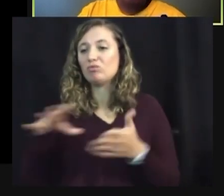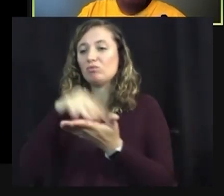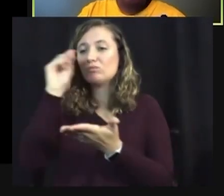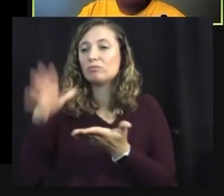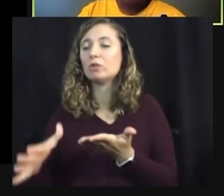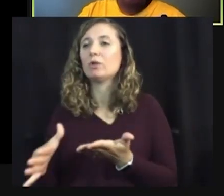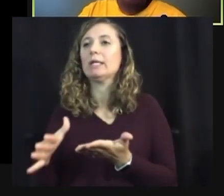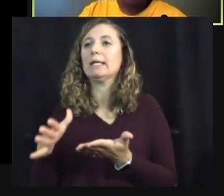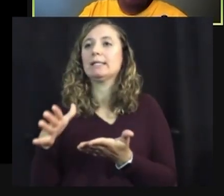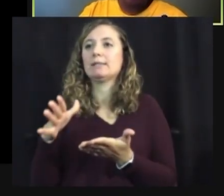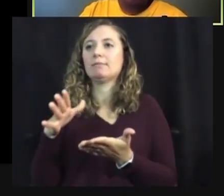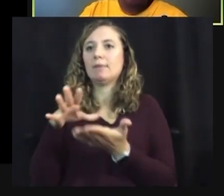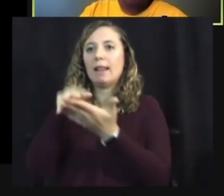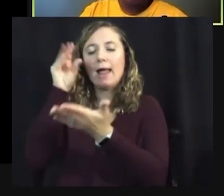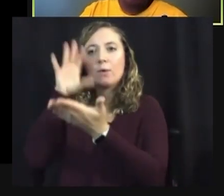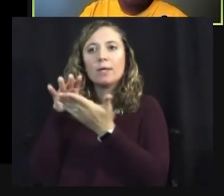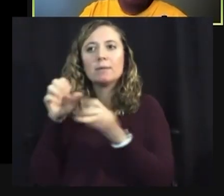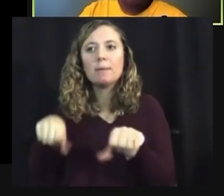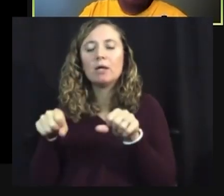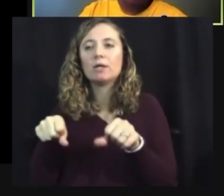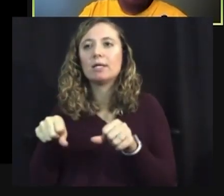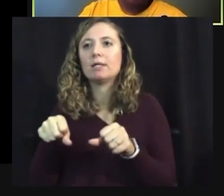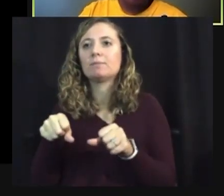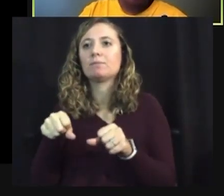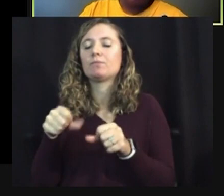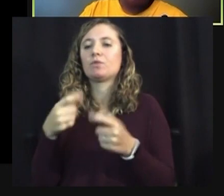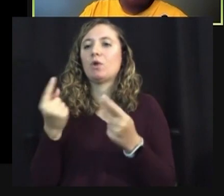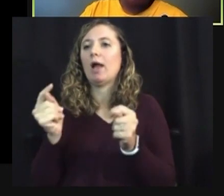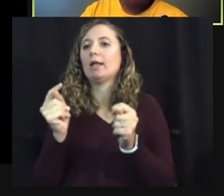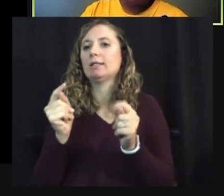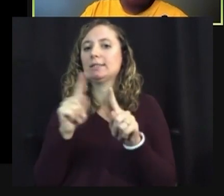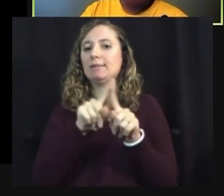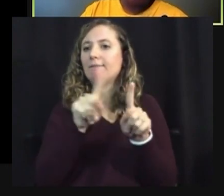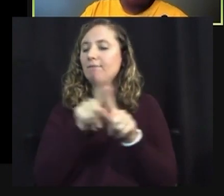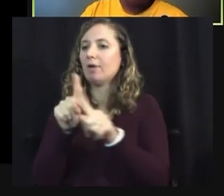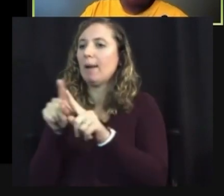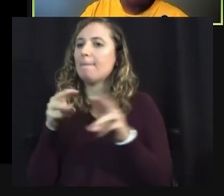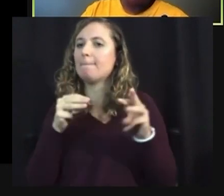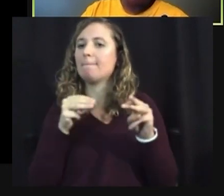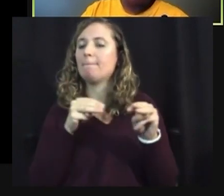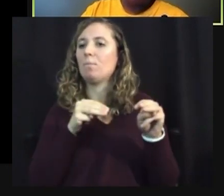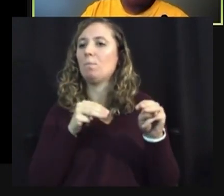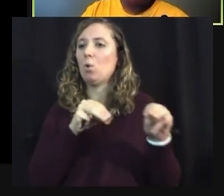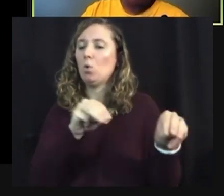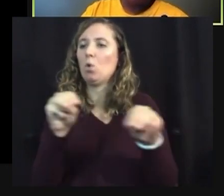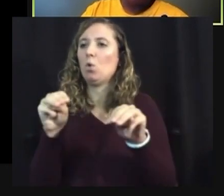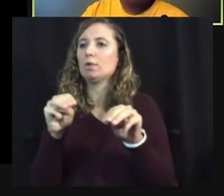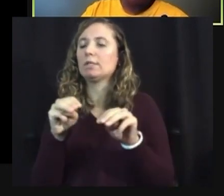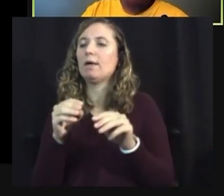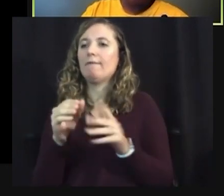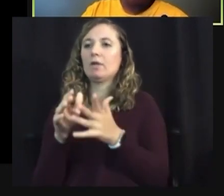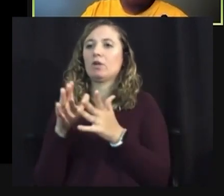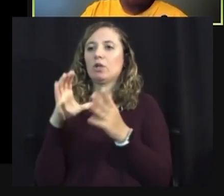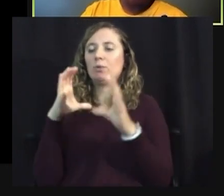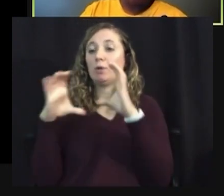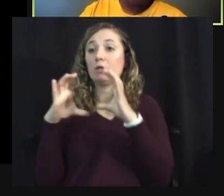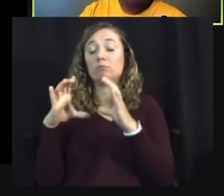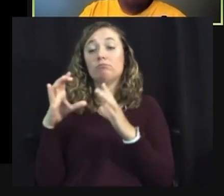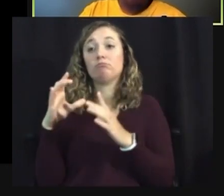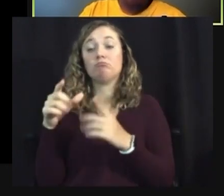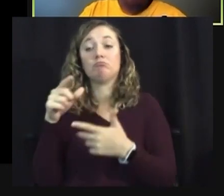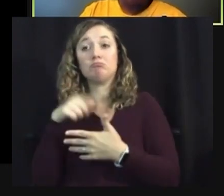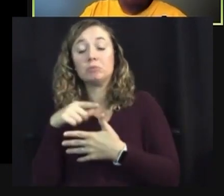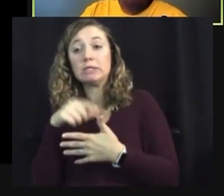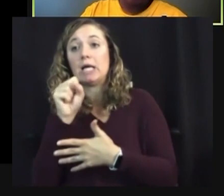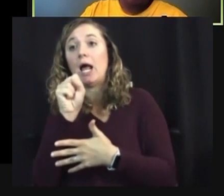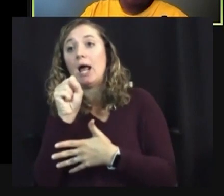understanding or communicating in general, is to use multiple modes of communication. So sign language,